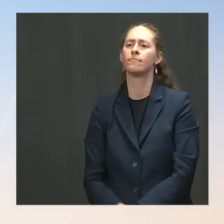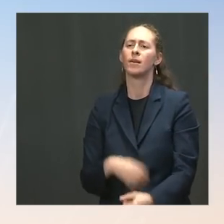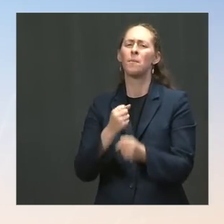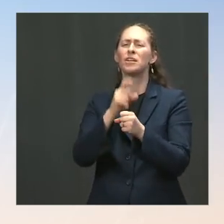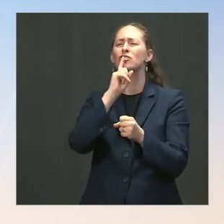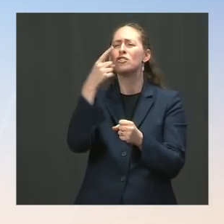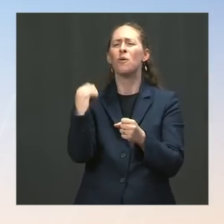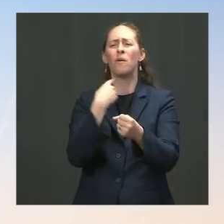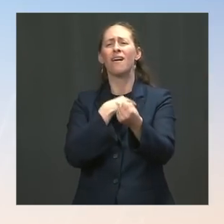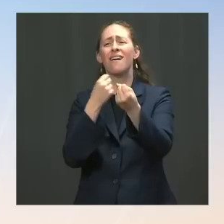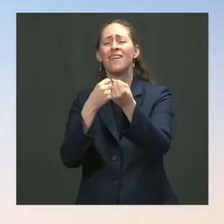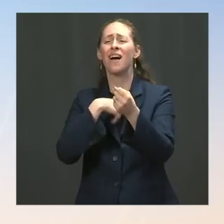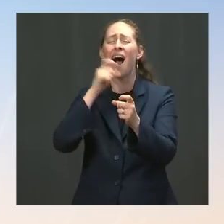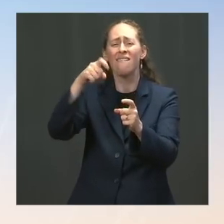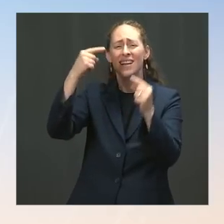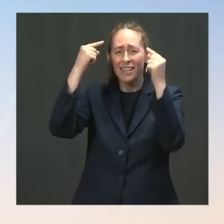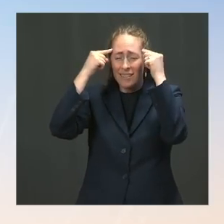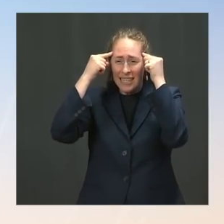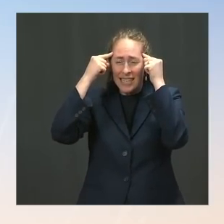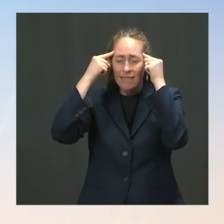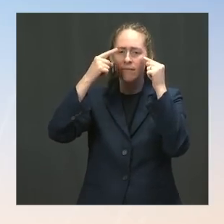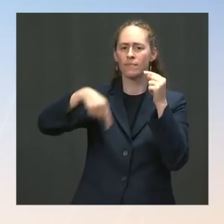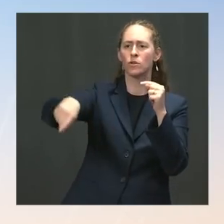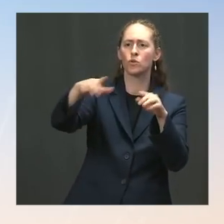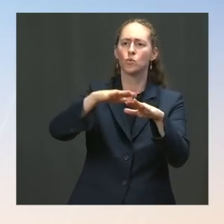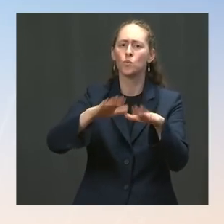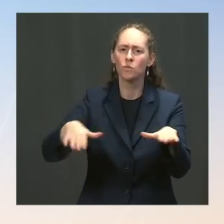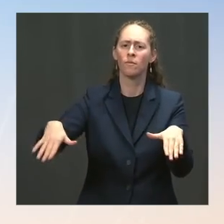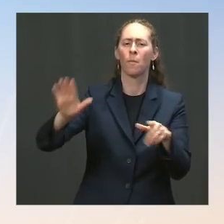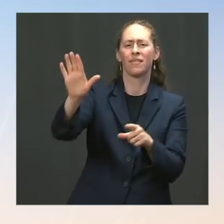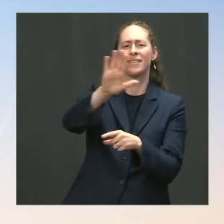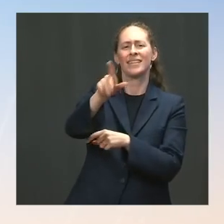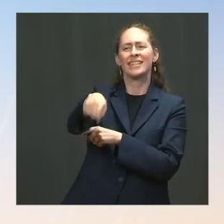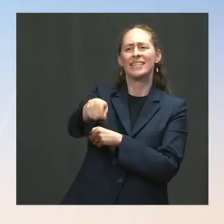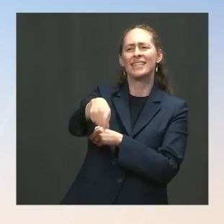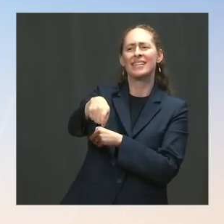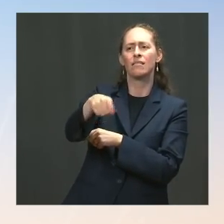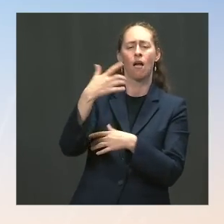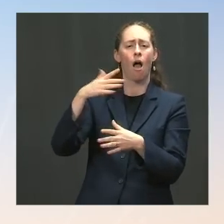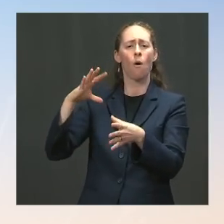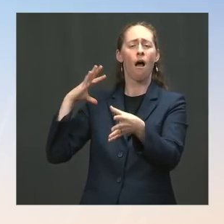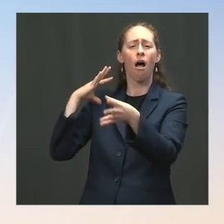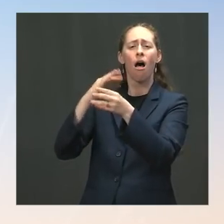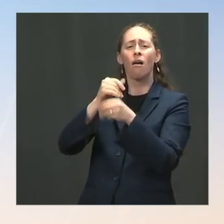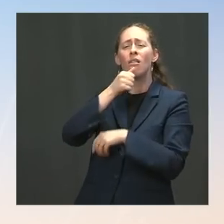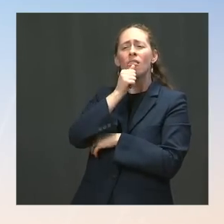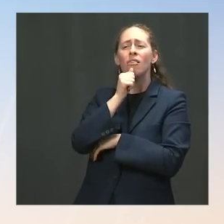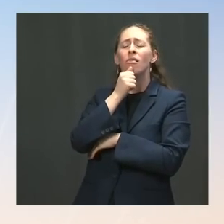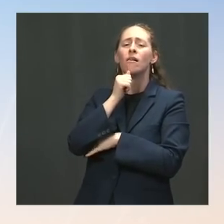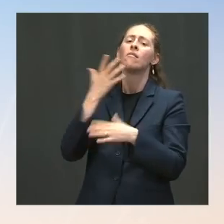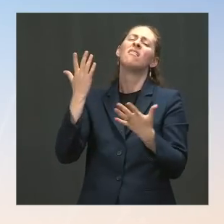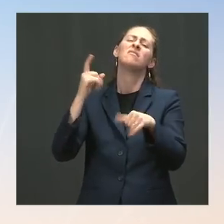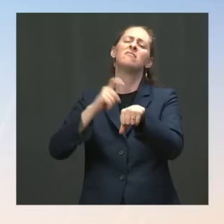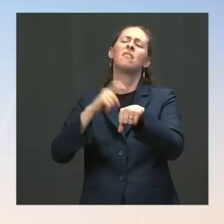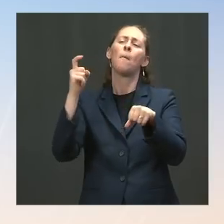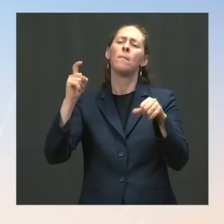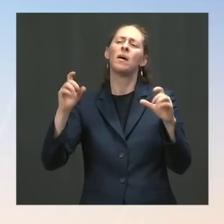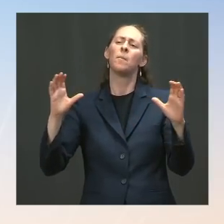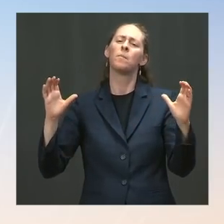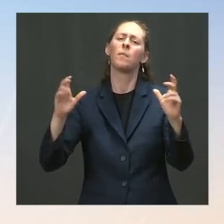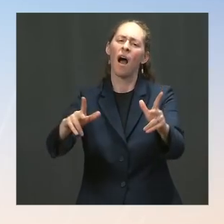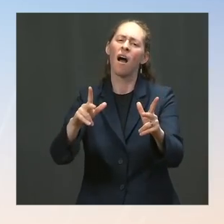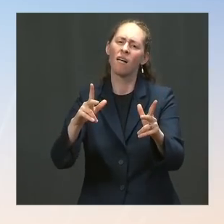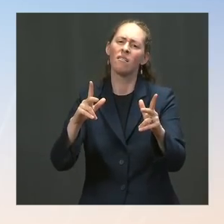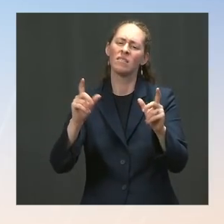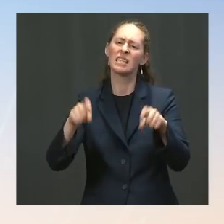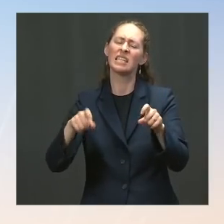being in classrooms. They've suffered enough. It's time for them to be in the classroom without disruption to their learning. Secretary Cardona, kids